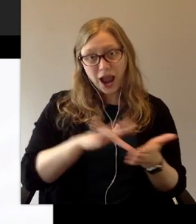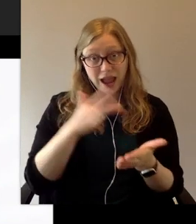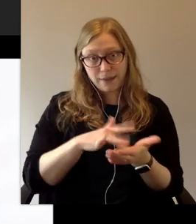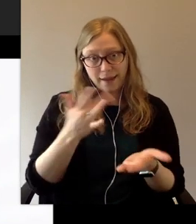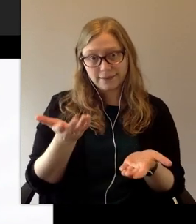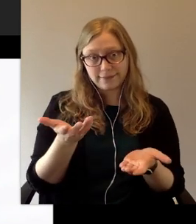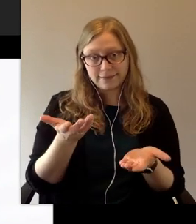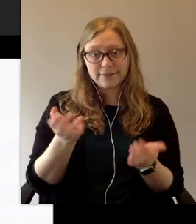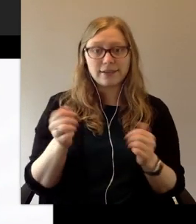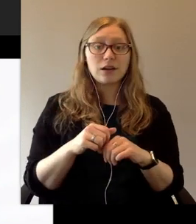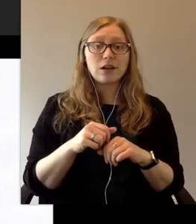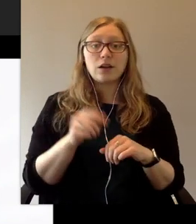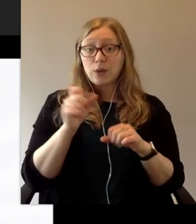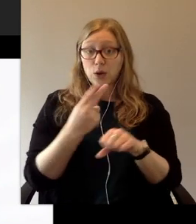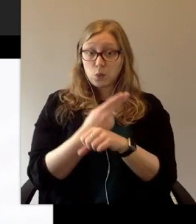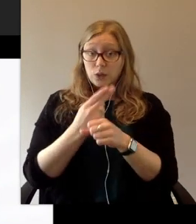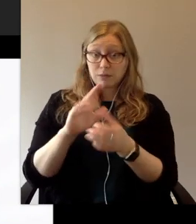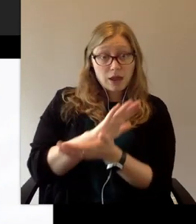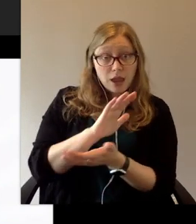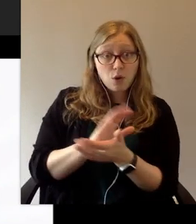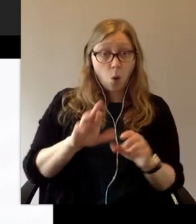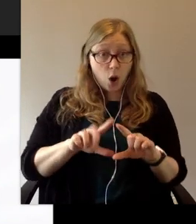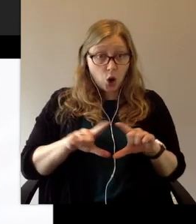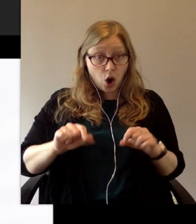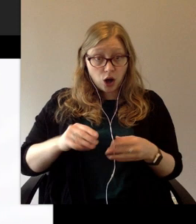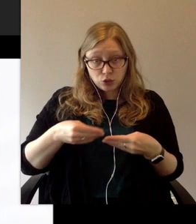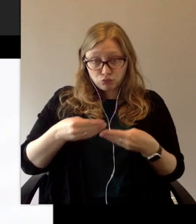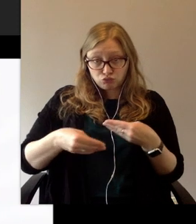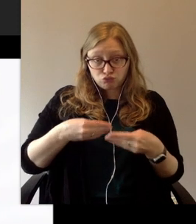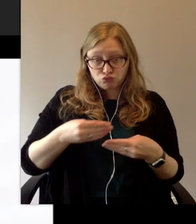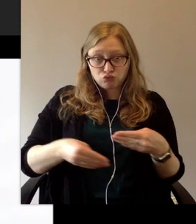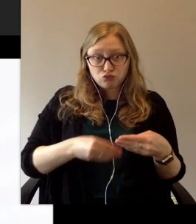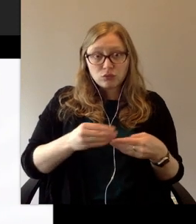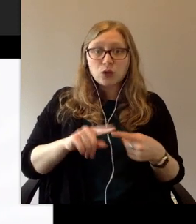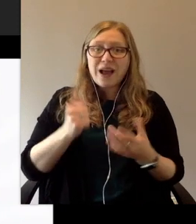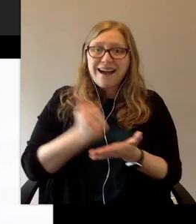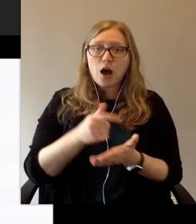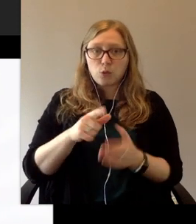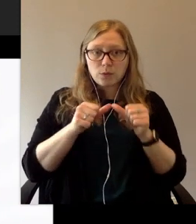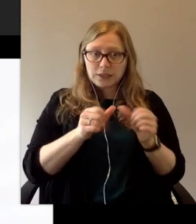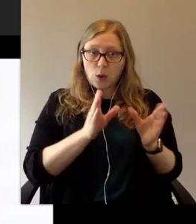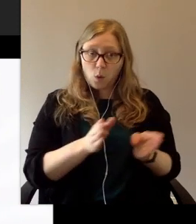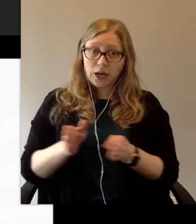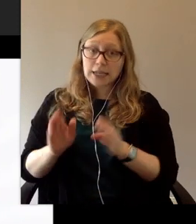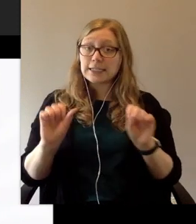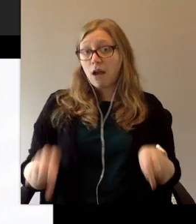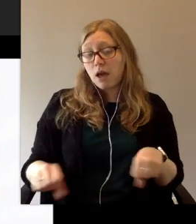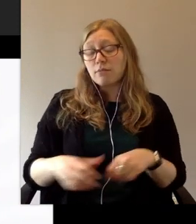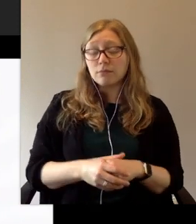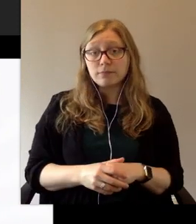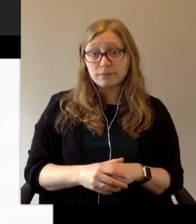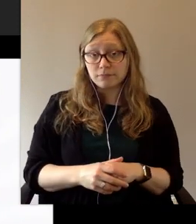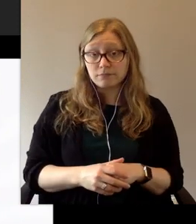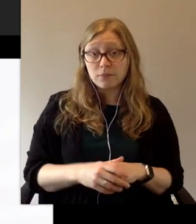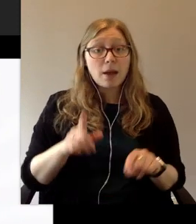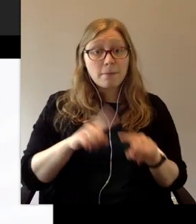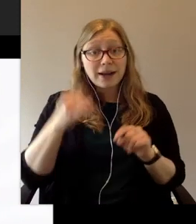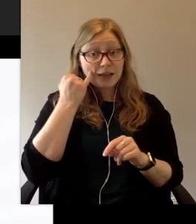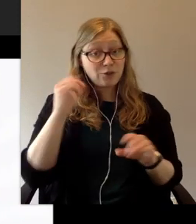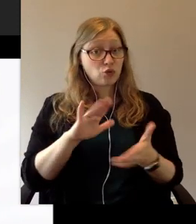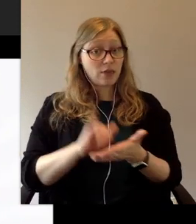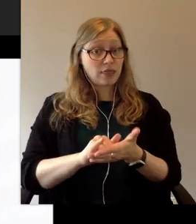You can use a piece of paper or note cards to write down notes to help you stay organized. Okay? But if you do that, you